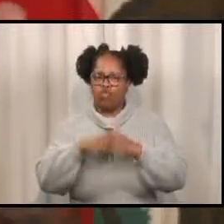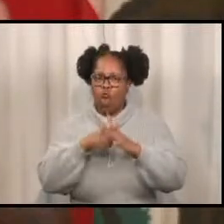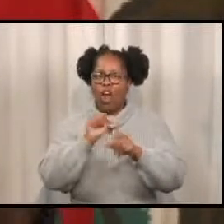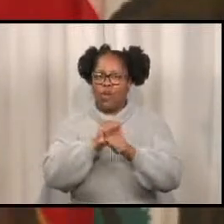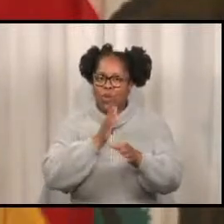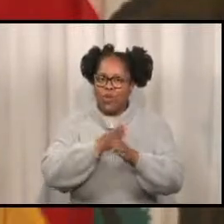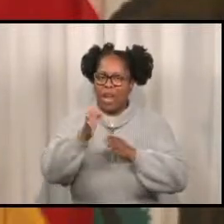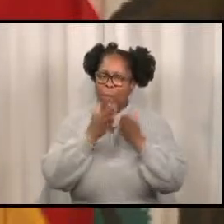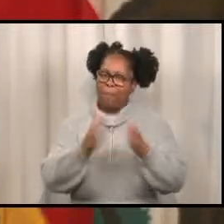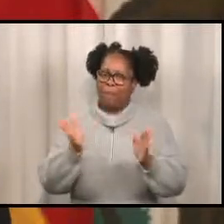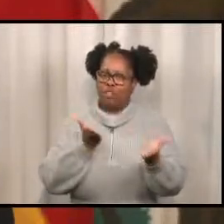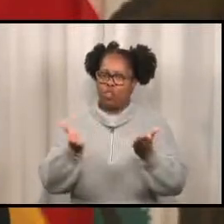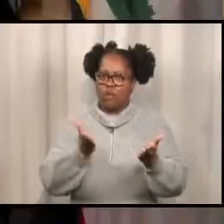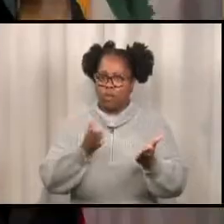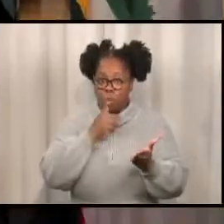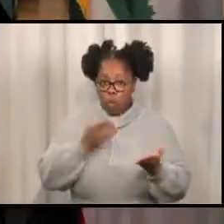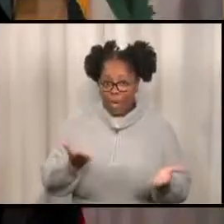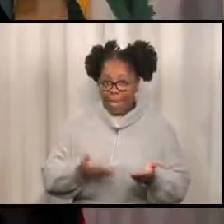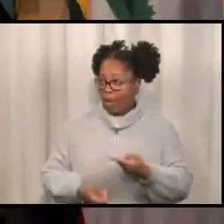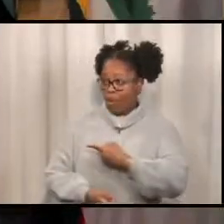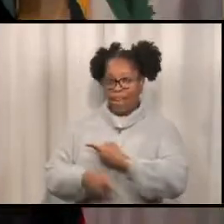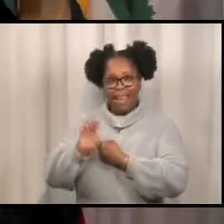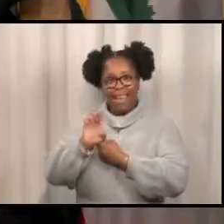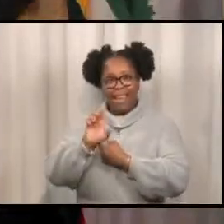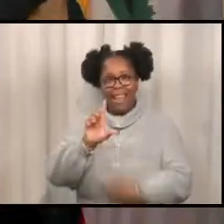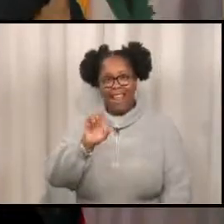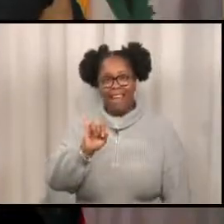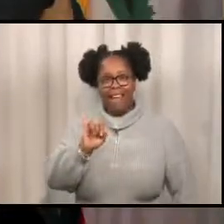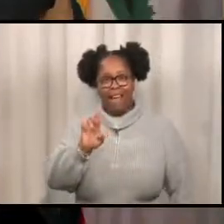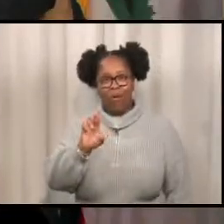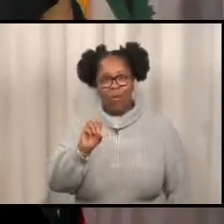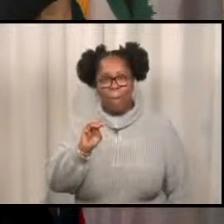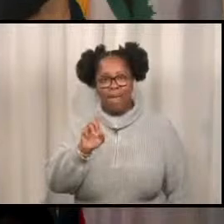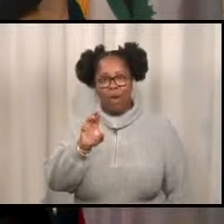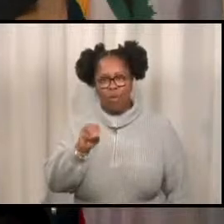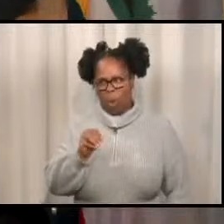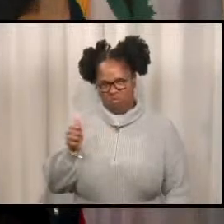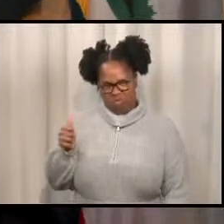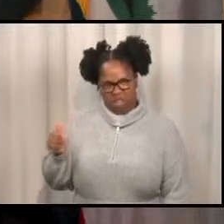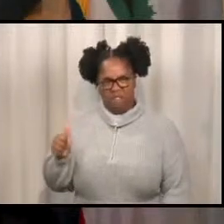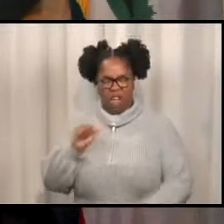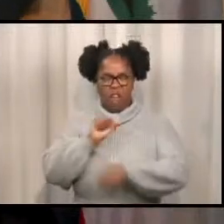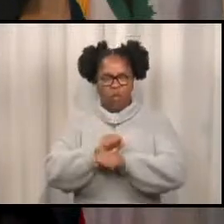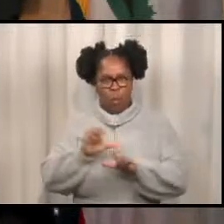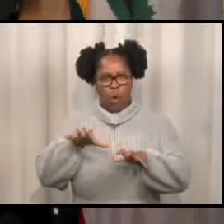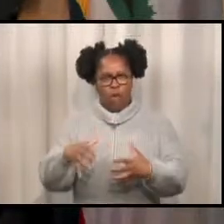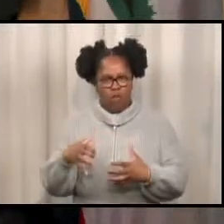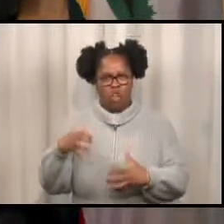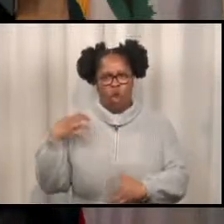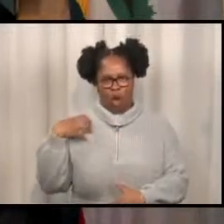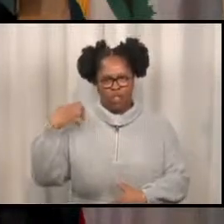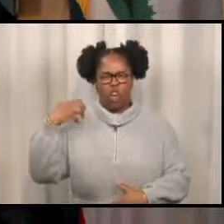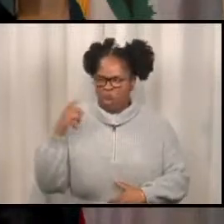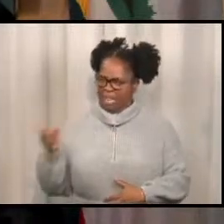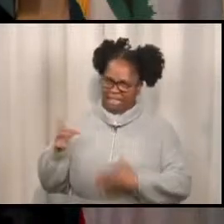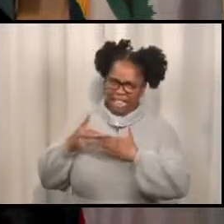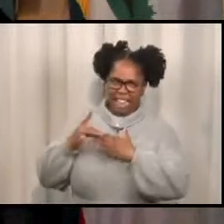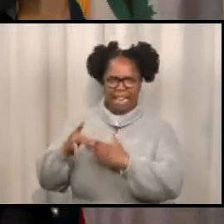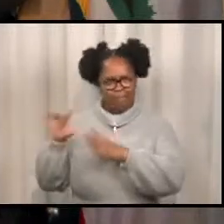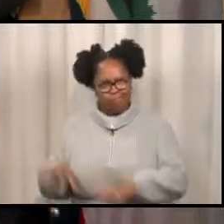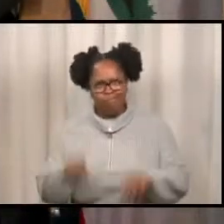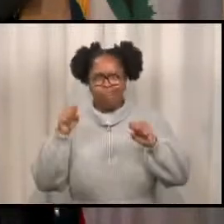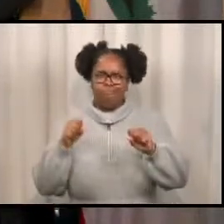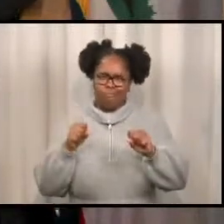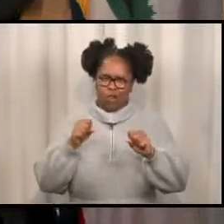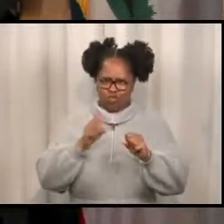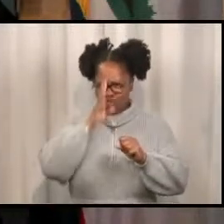And we're here with Eli Romero, who's the workforce officer at PG Win, and he's leading the charge on shaping this new